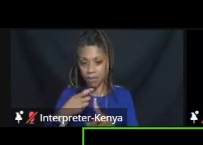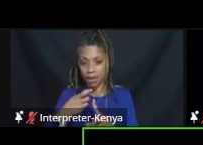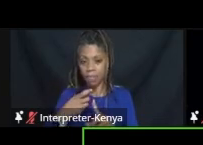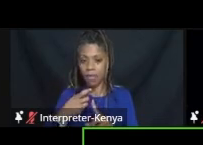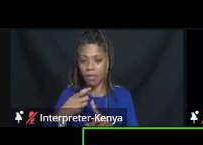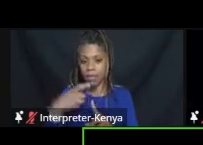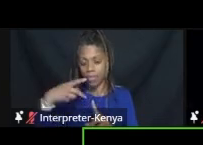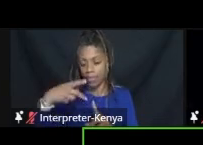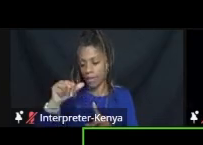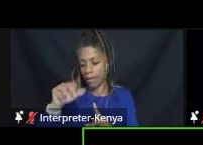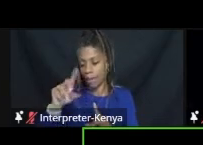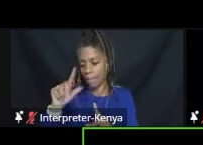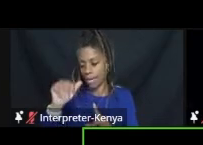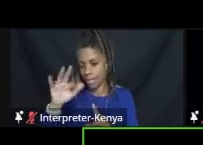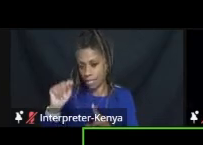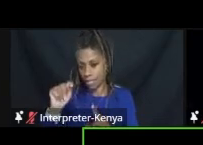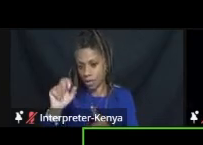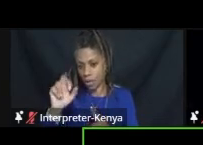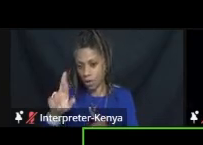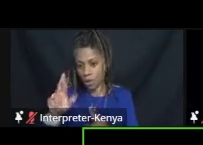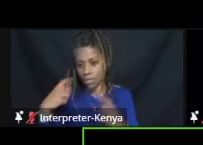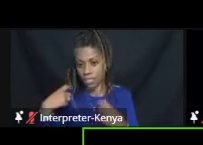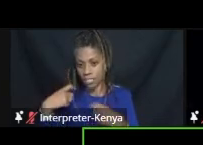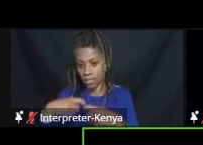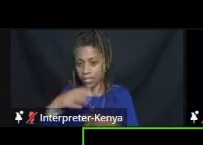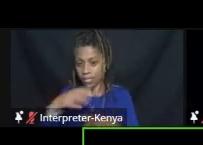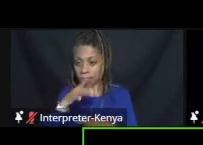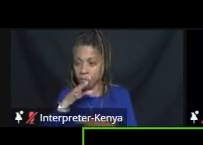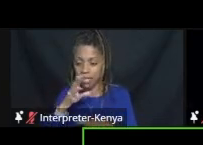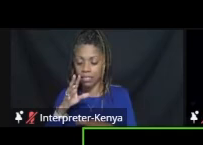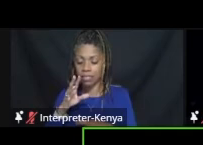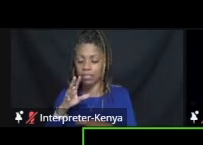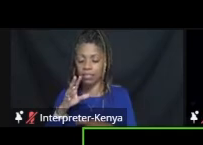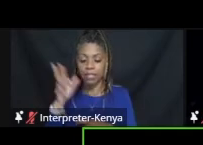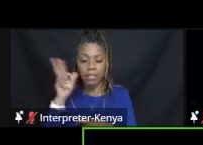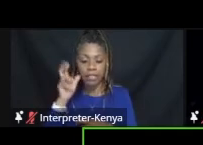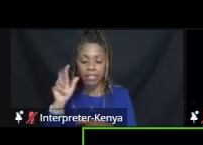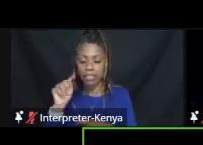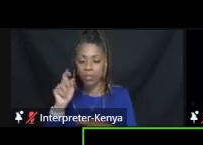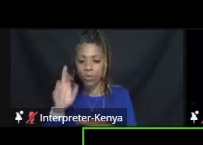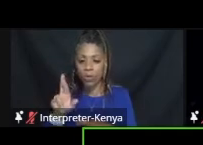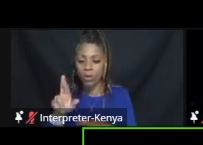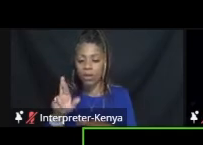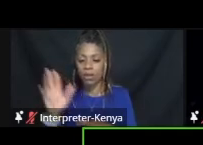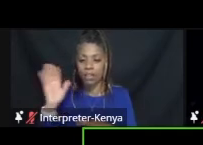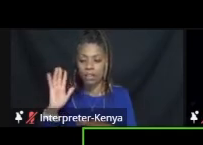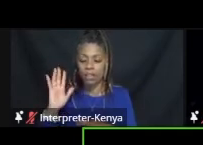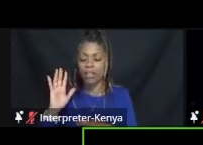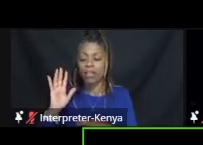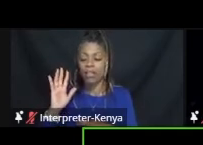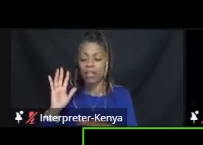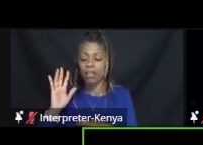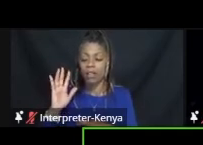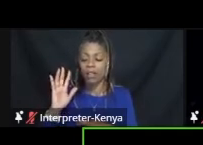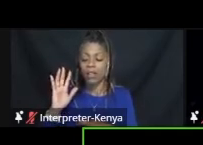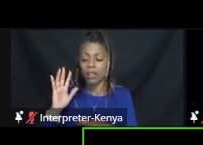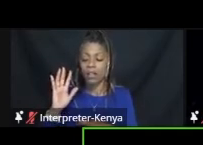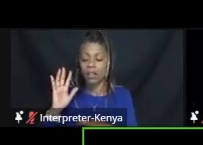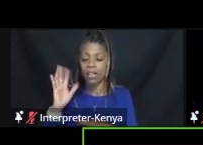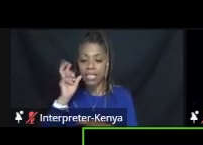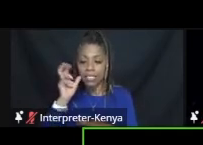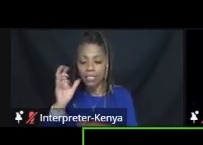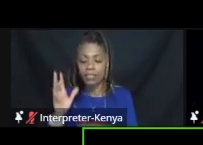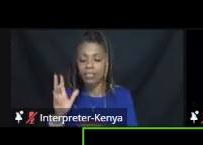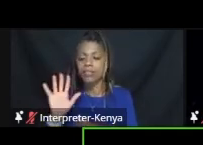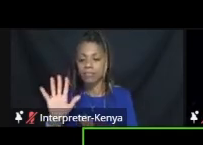decide if things are missing. And then within our user-alike groups, we're going to vote on these